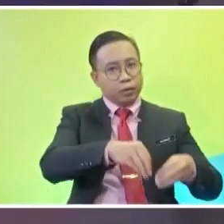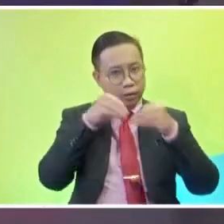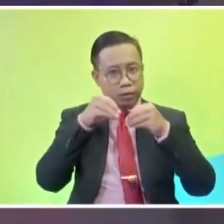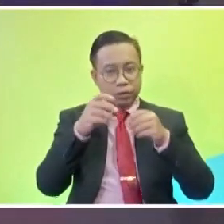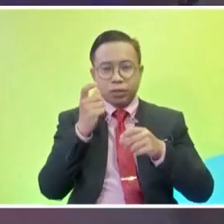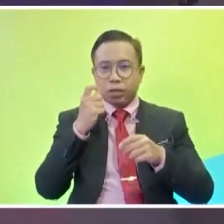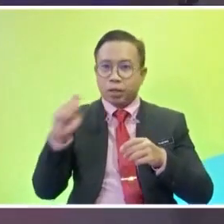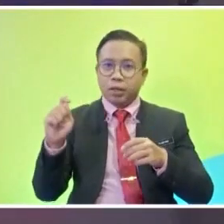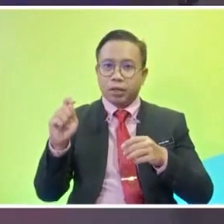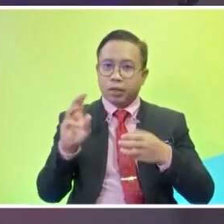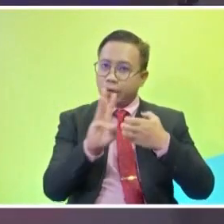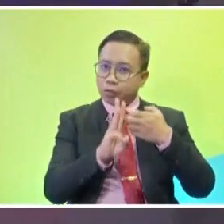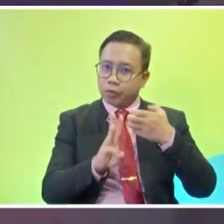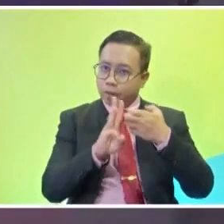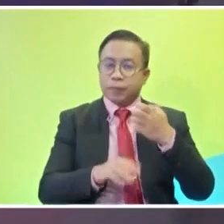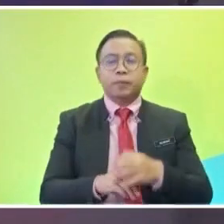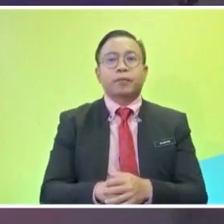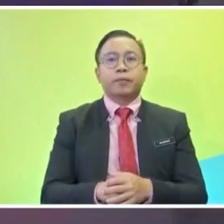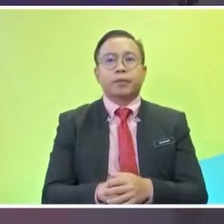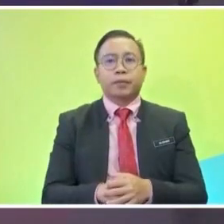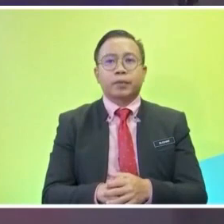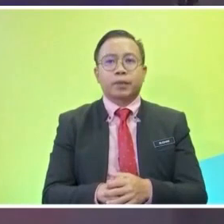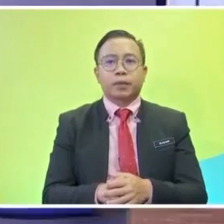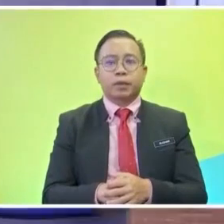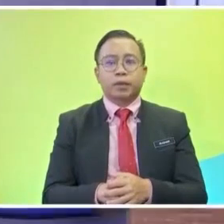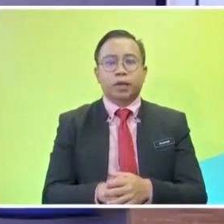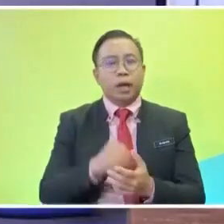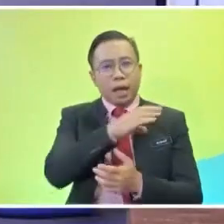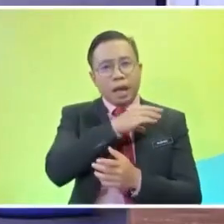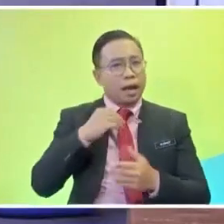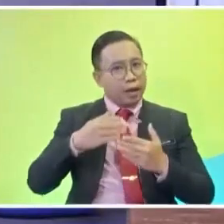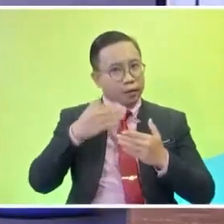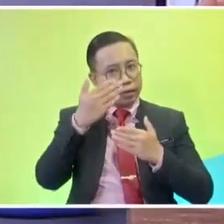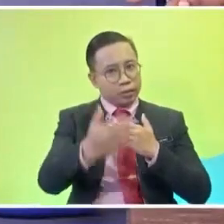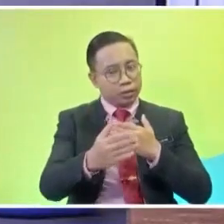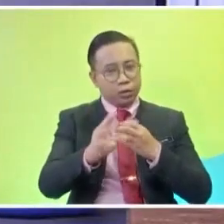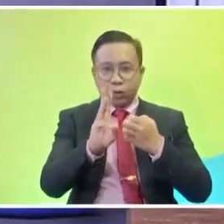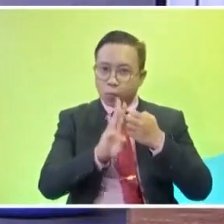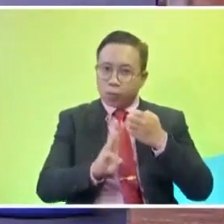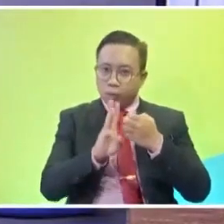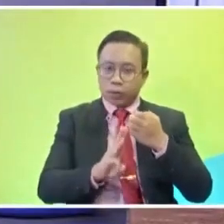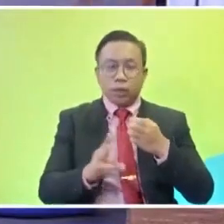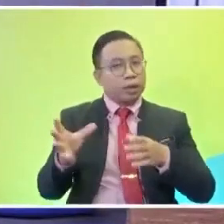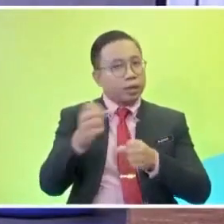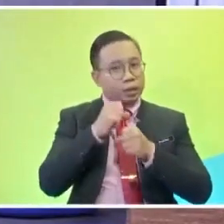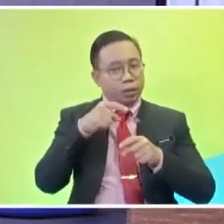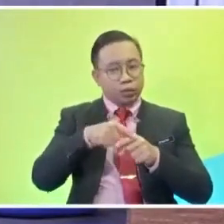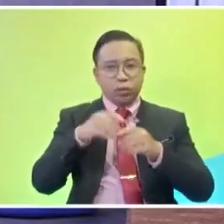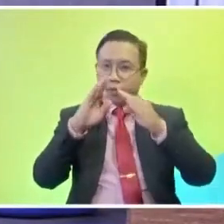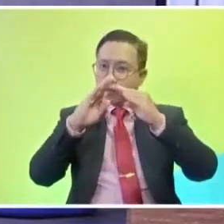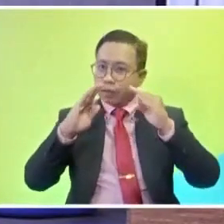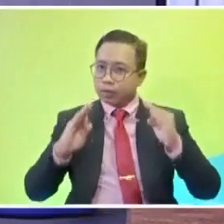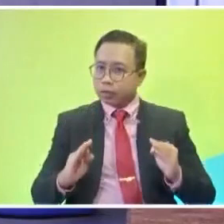wheat. Okay. So you harvest the wheat, all right? And after this, the wheat, you actually take it to the